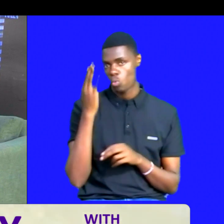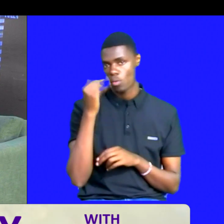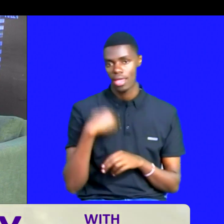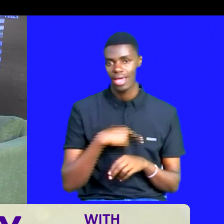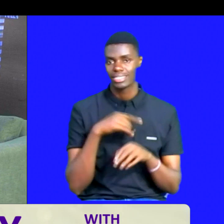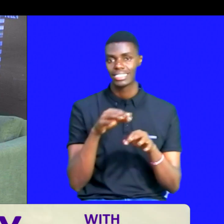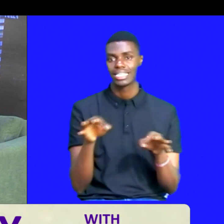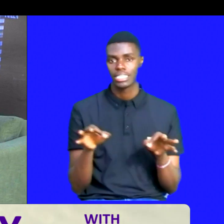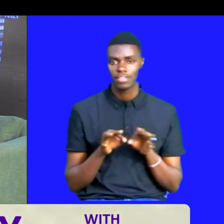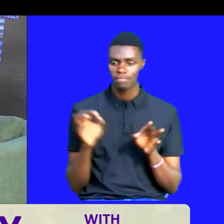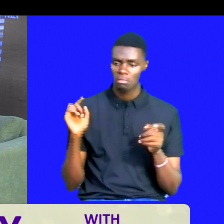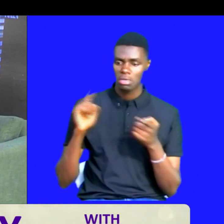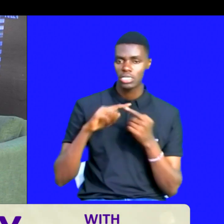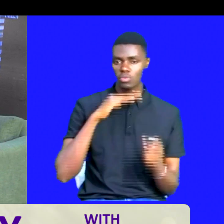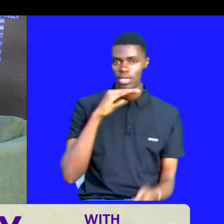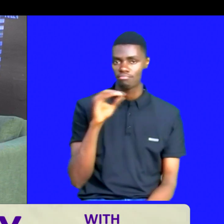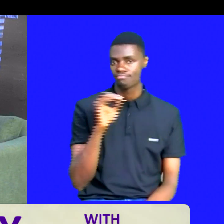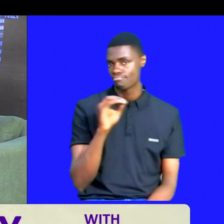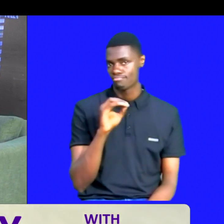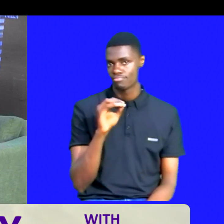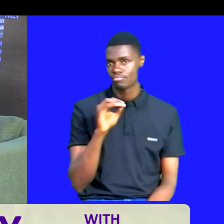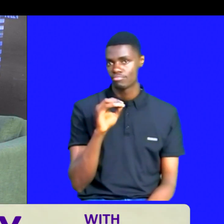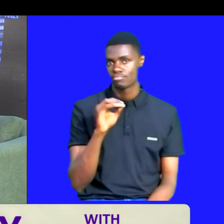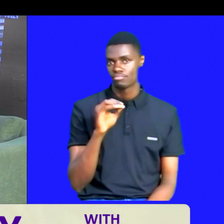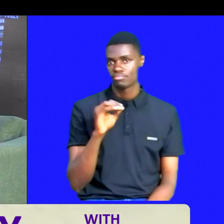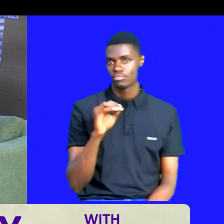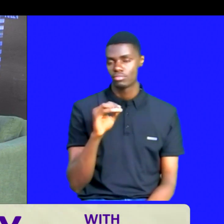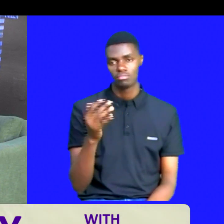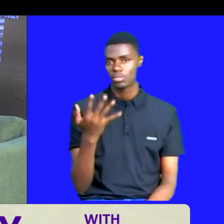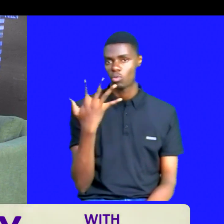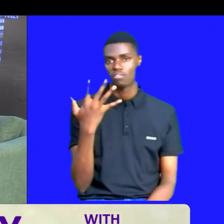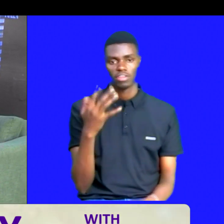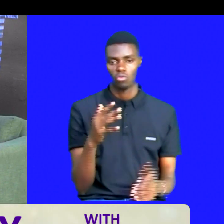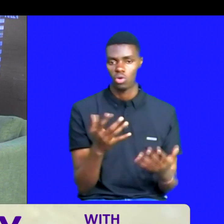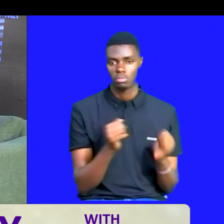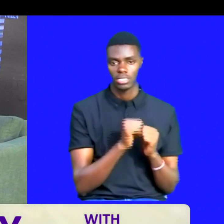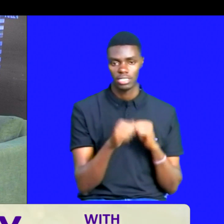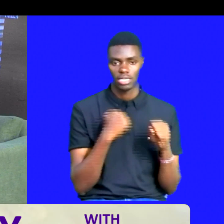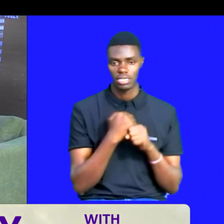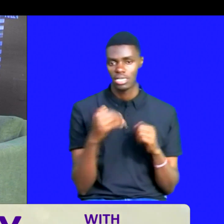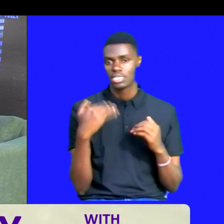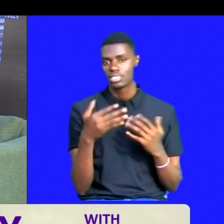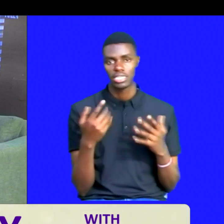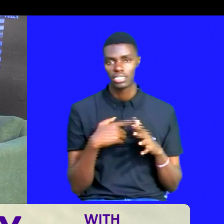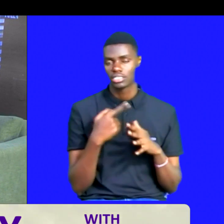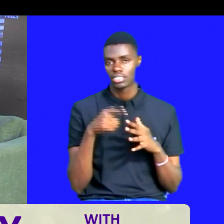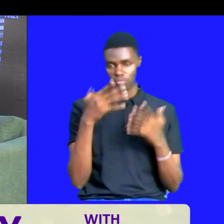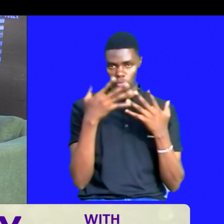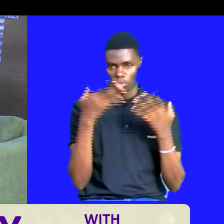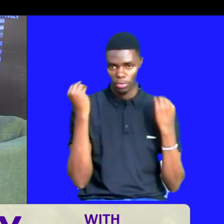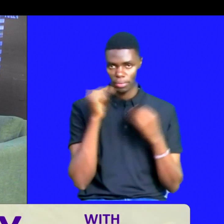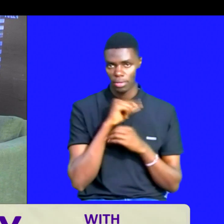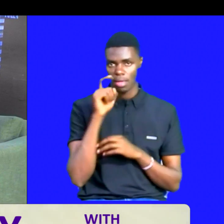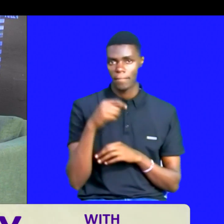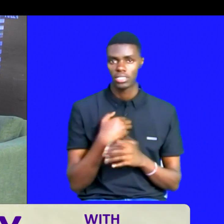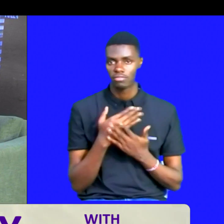field till we die. It will be like at least 5 to 10 years. Then after that, umesaulika. Right. Yeah. So we should